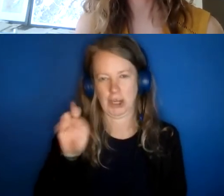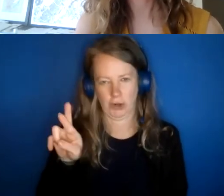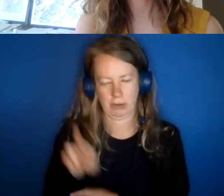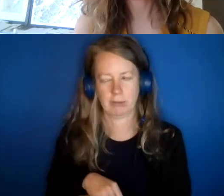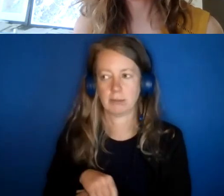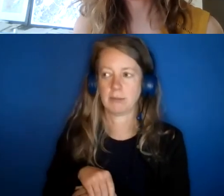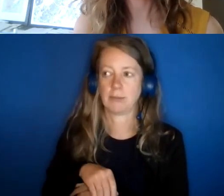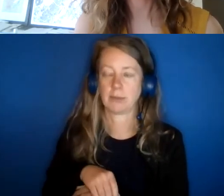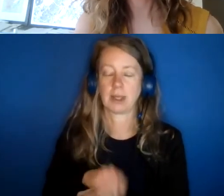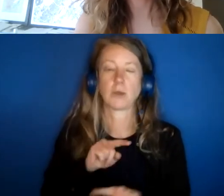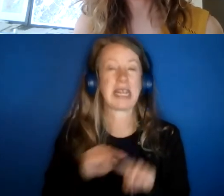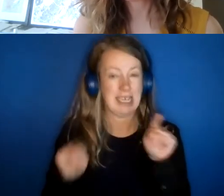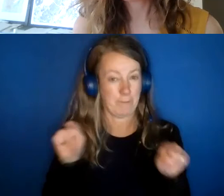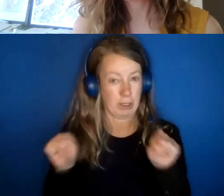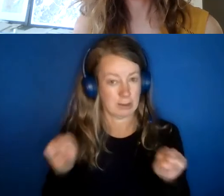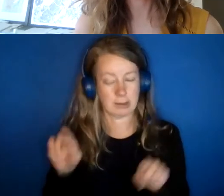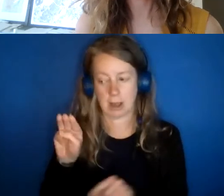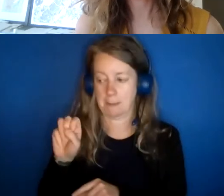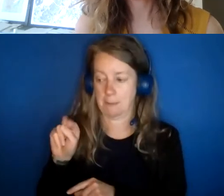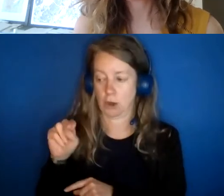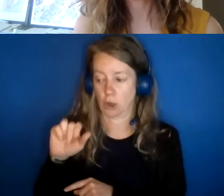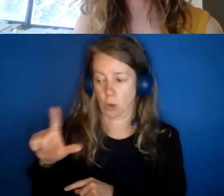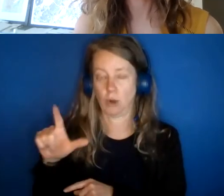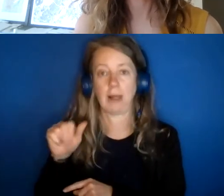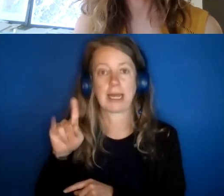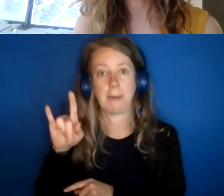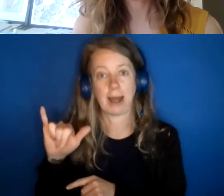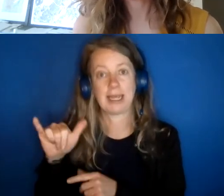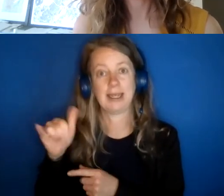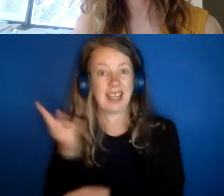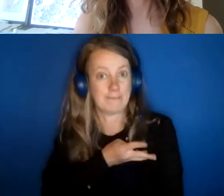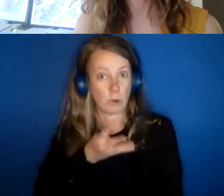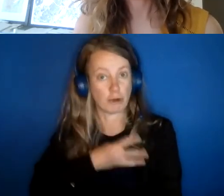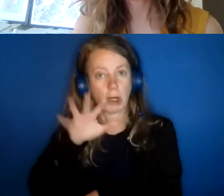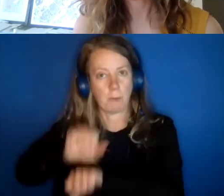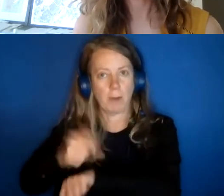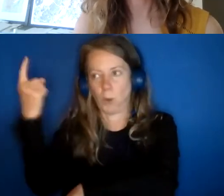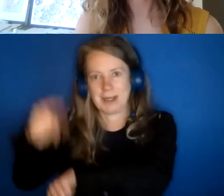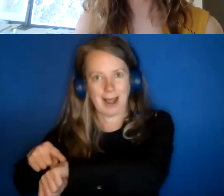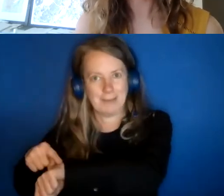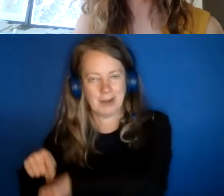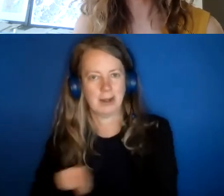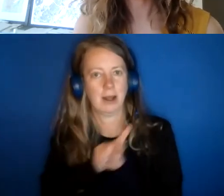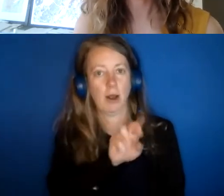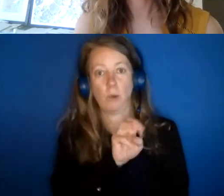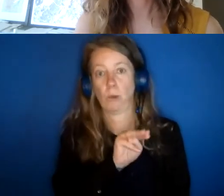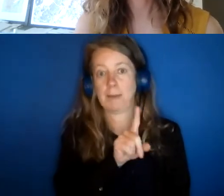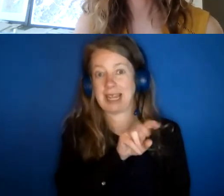that with the monoclonal antibody infusion, that's a one-time appointment. And with Remdesivir, that's